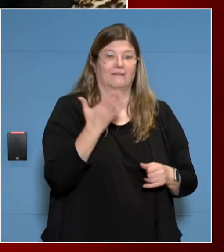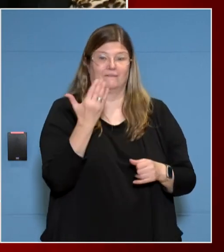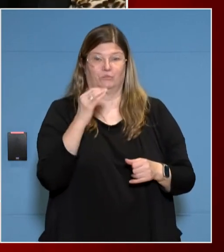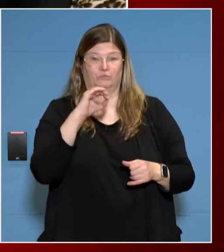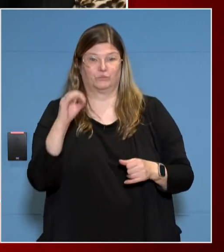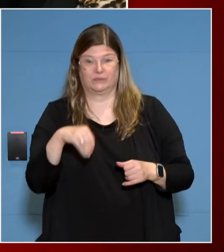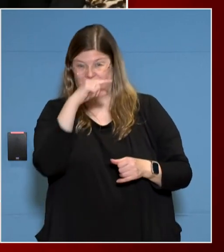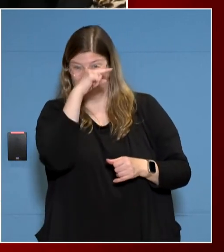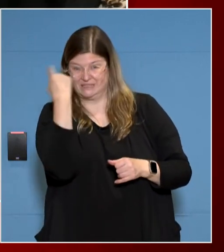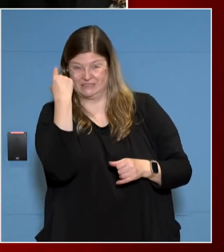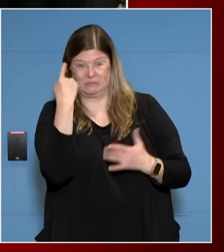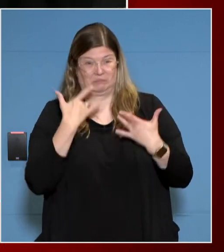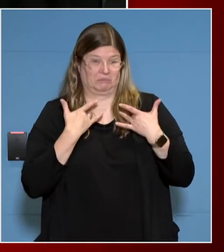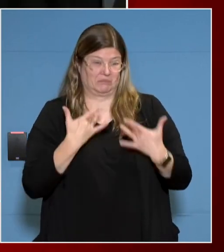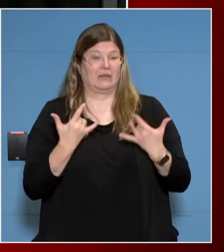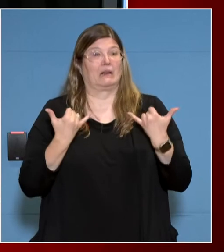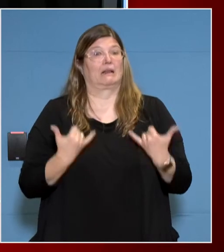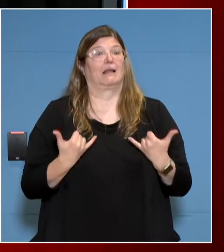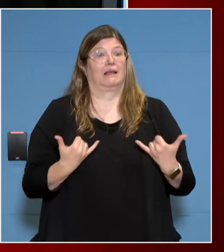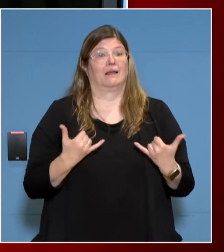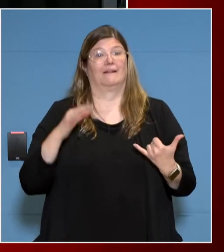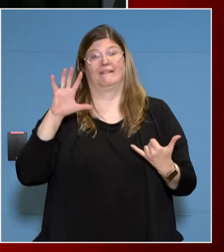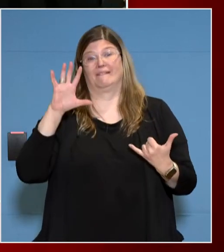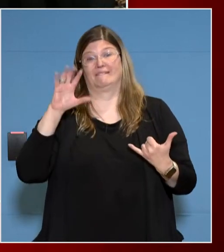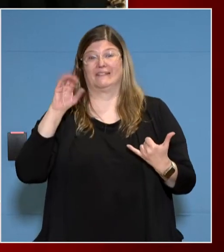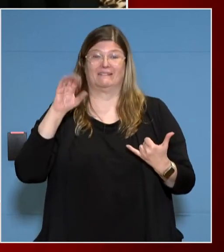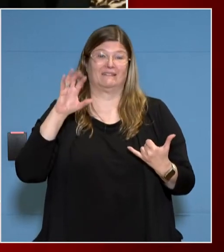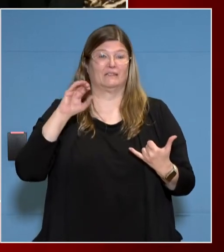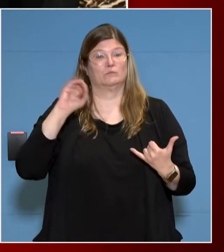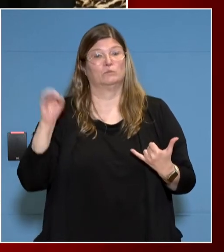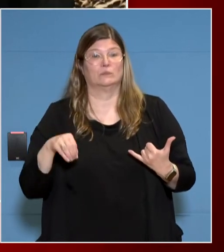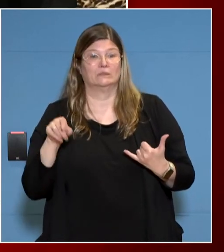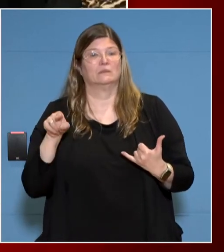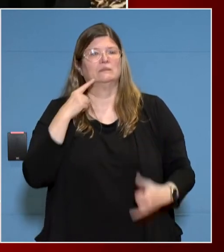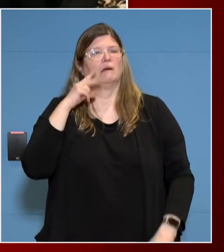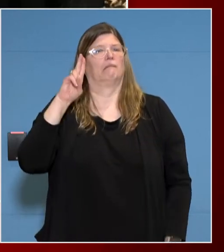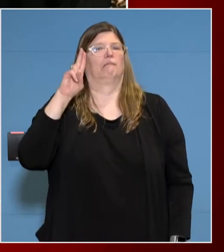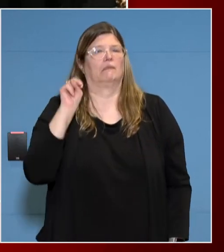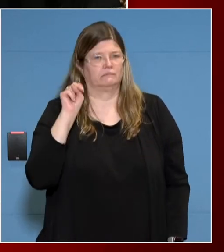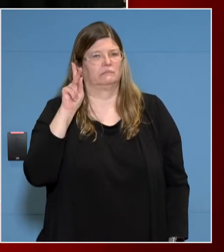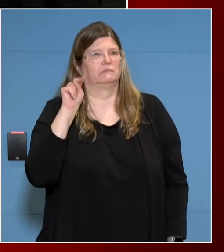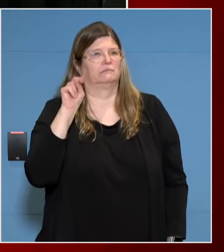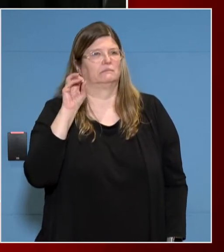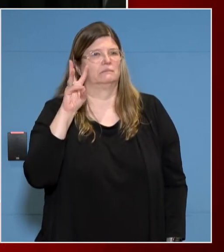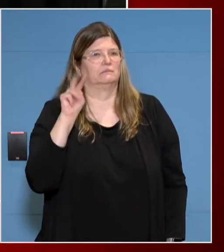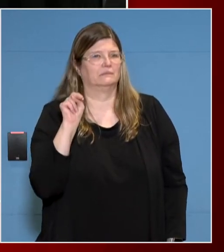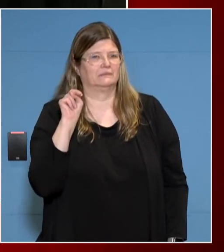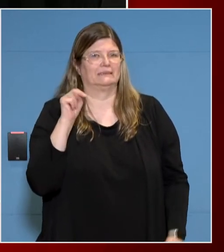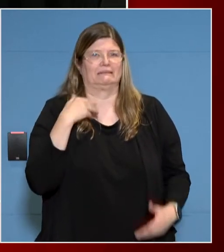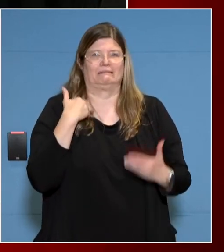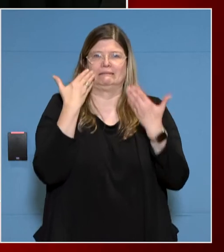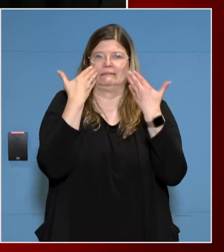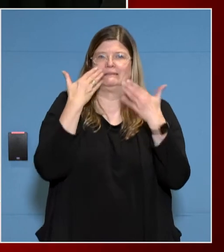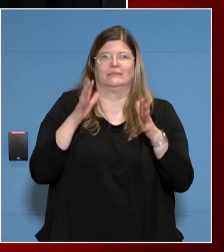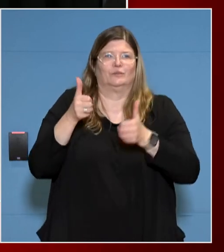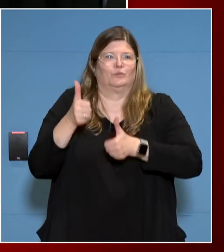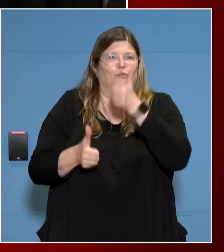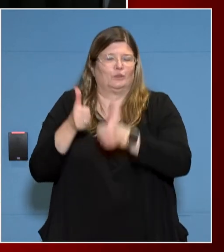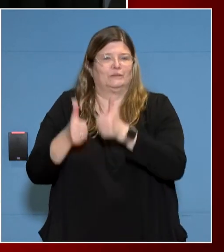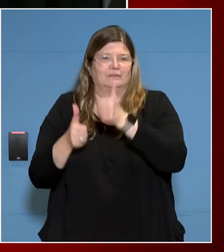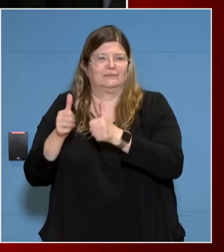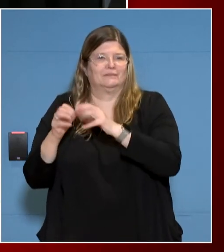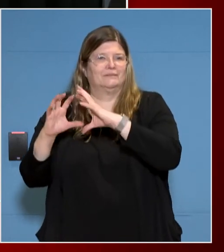data set. So many of the fields are missing, or they're being filled in a way that's not reflective and reliable data. So it's not